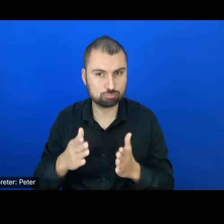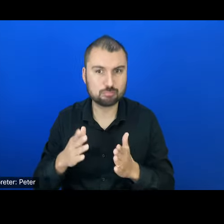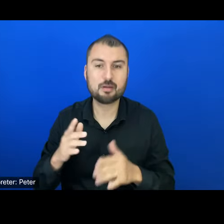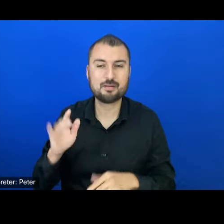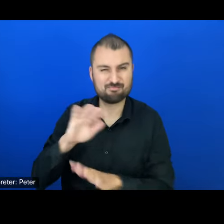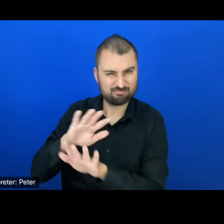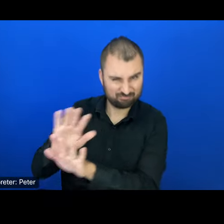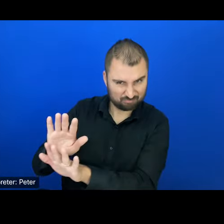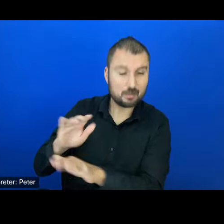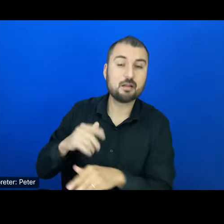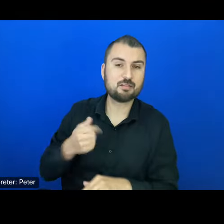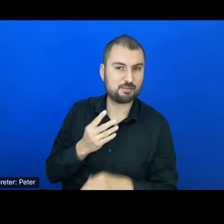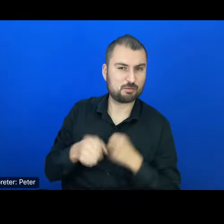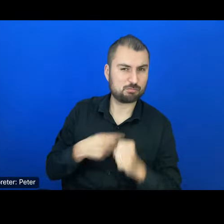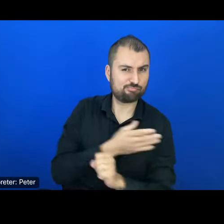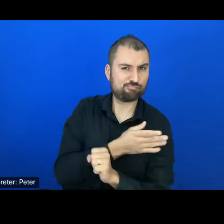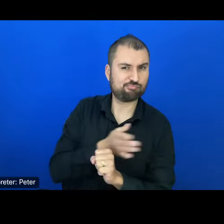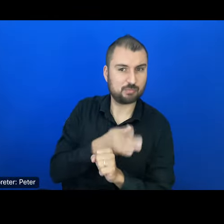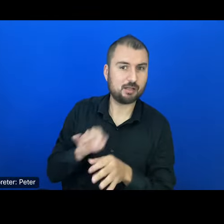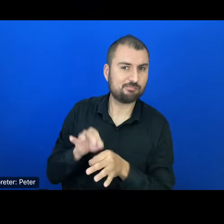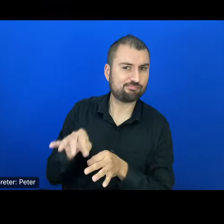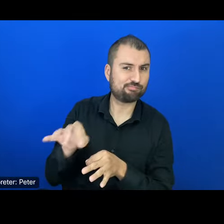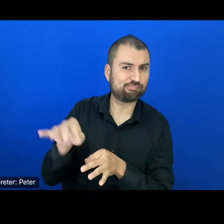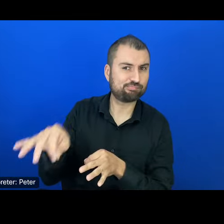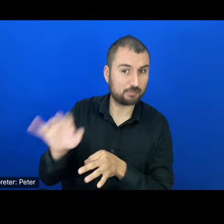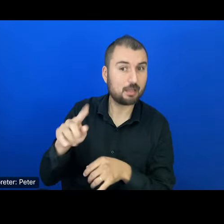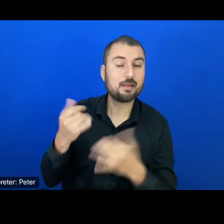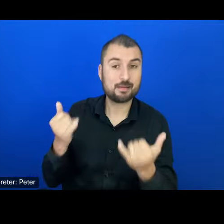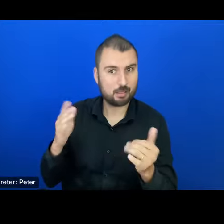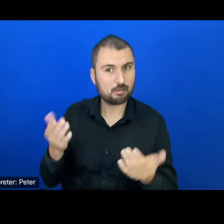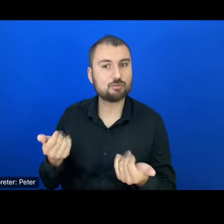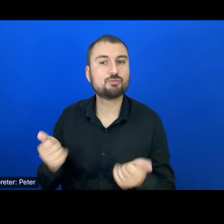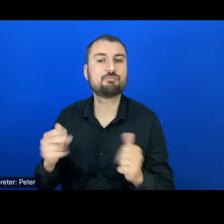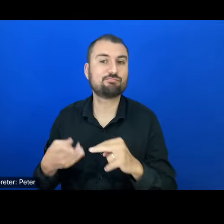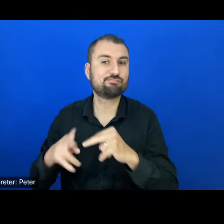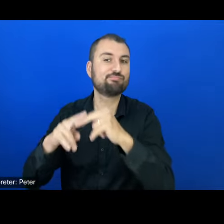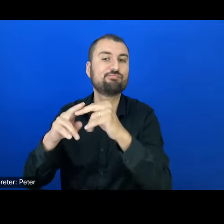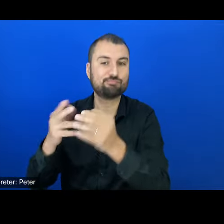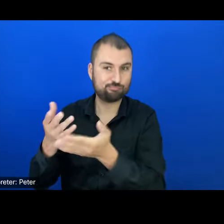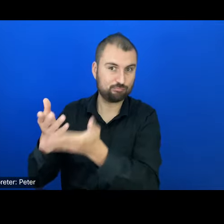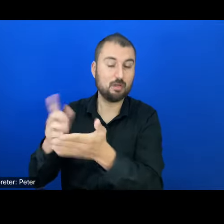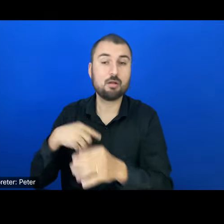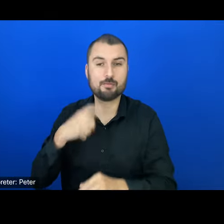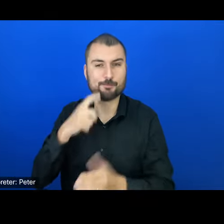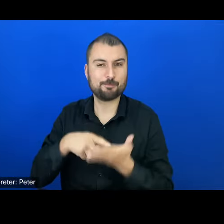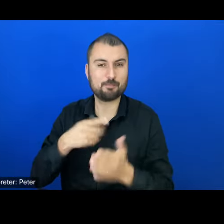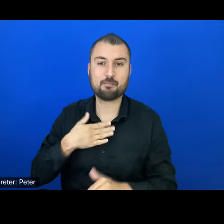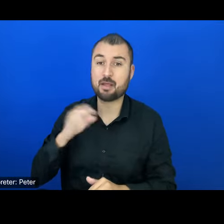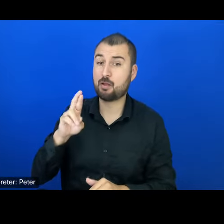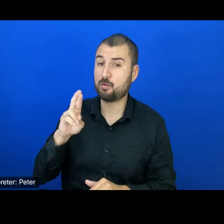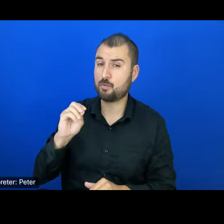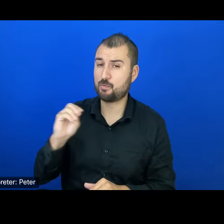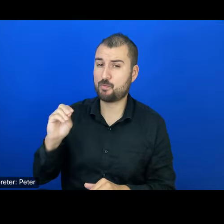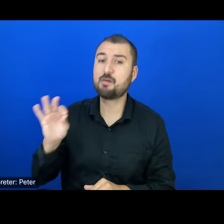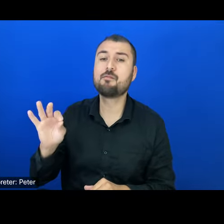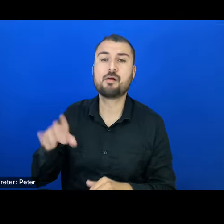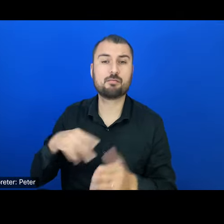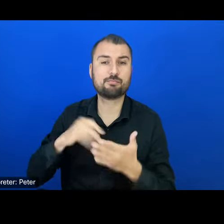those in the last several years, trying to go ahead and have them increase. And so you will see that my roof projects will